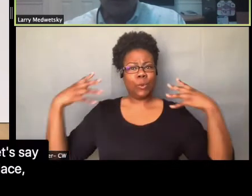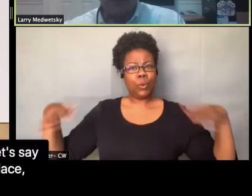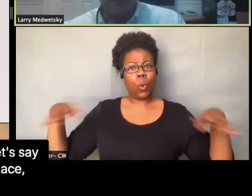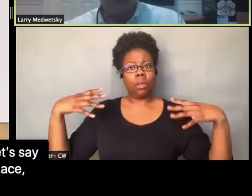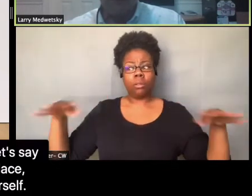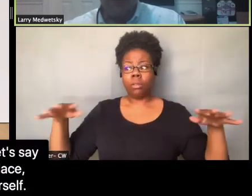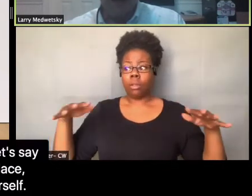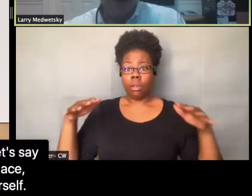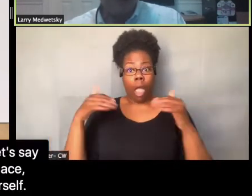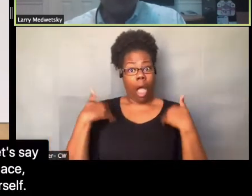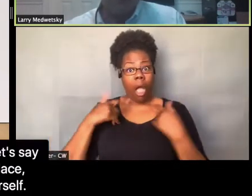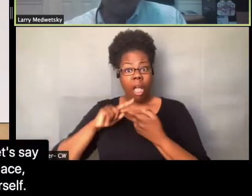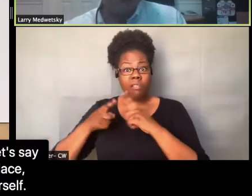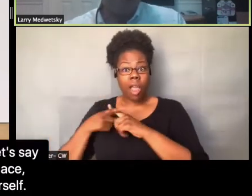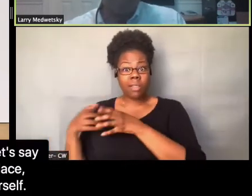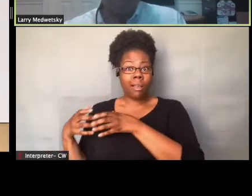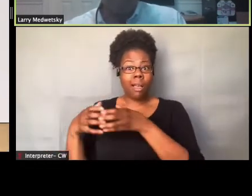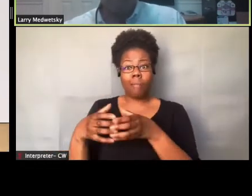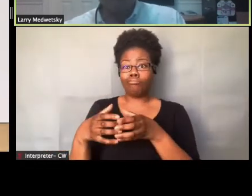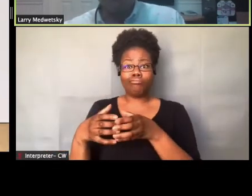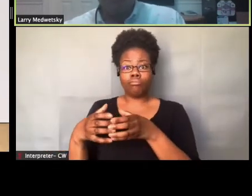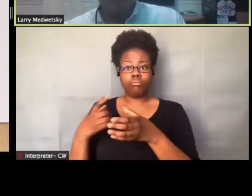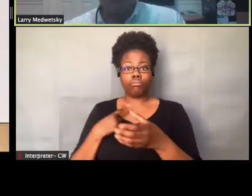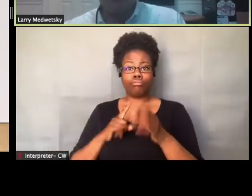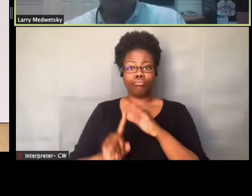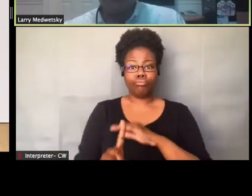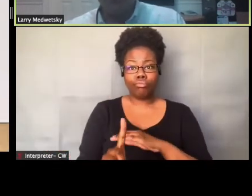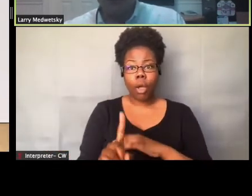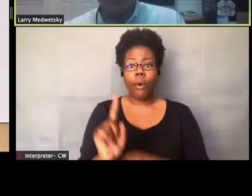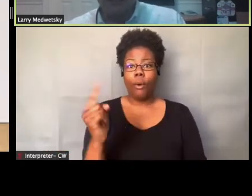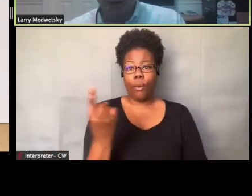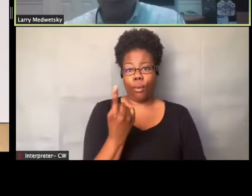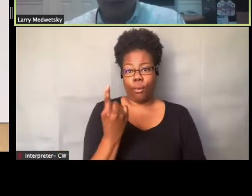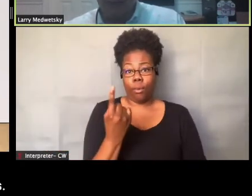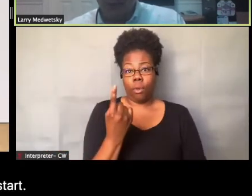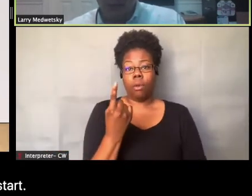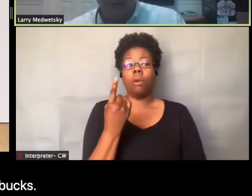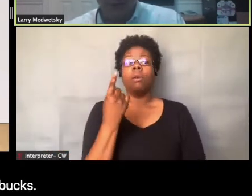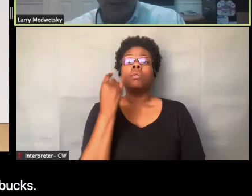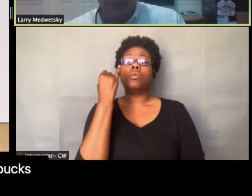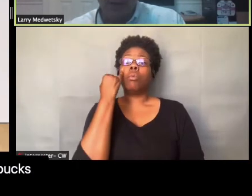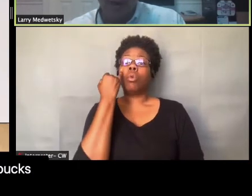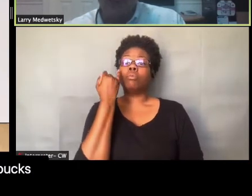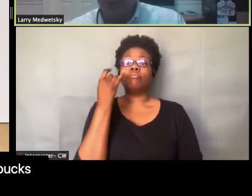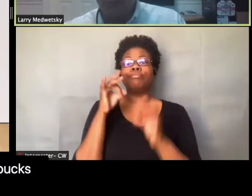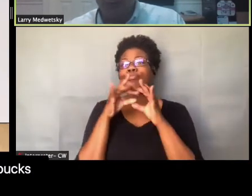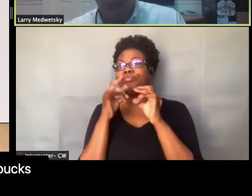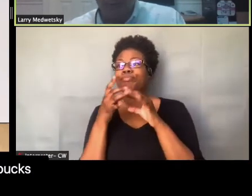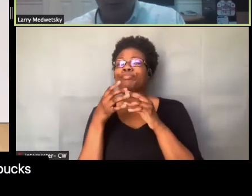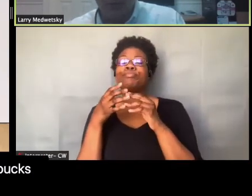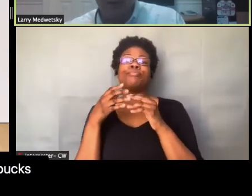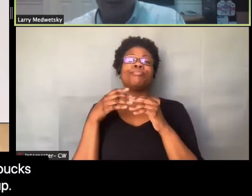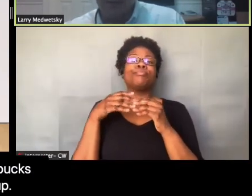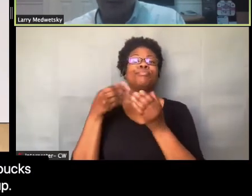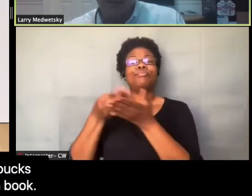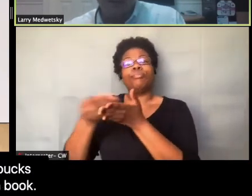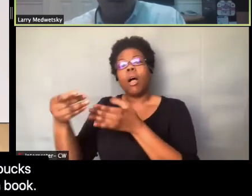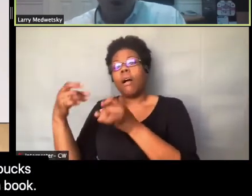by yourself. And so just imagine you're sitting alone in Starbucks, you go there for a cup of coffee and you bring a